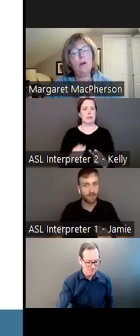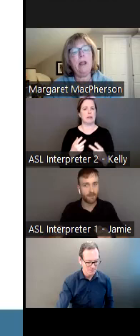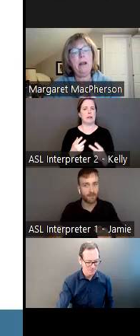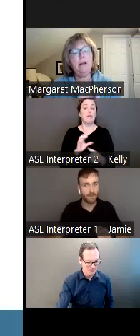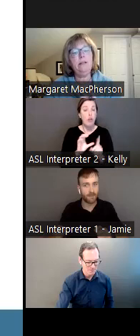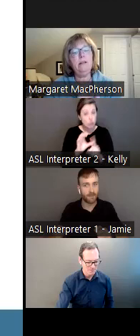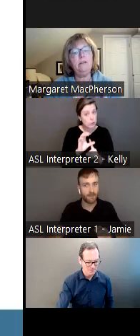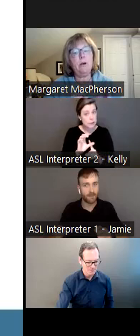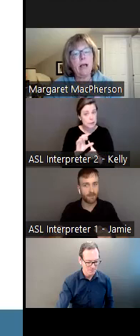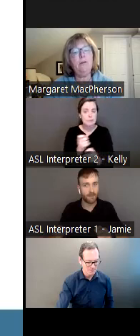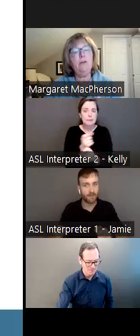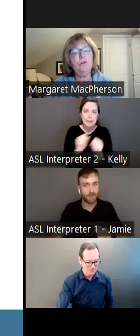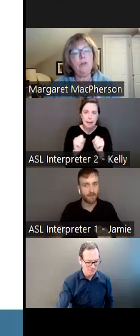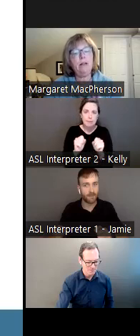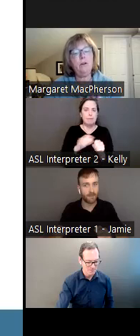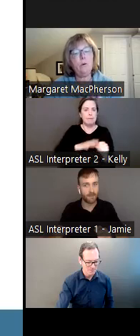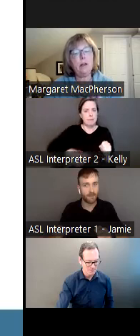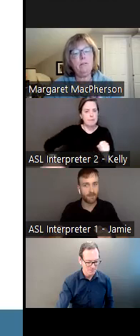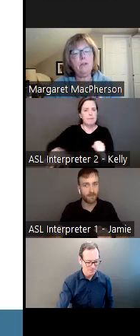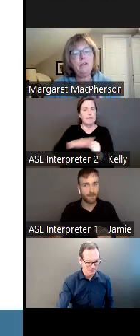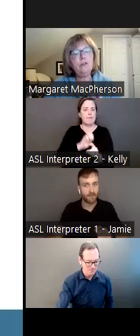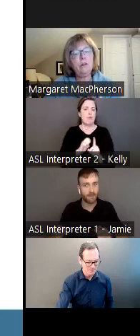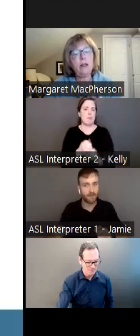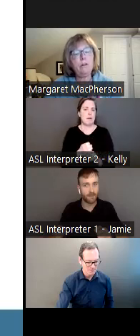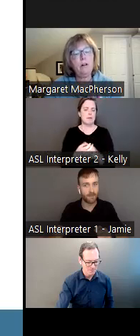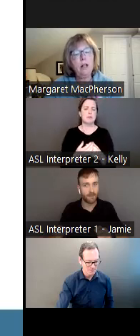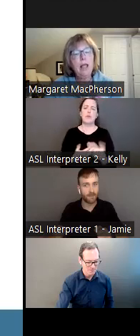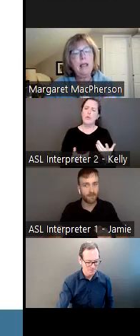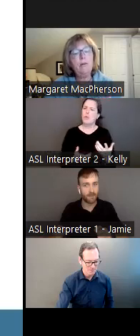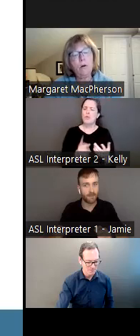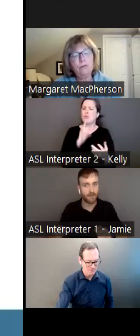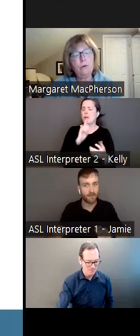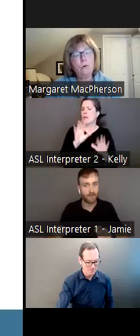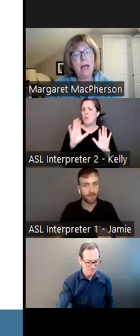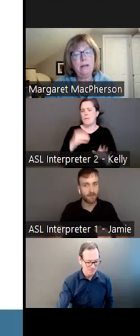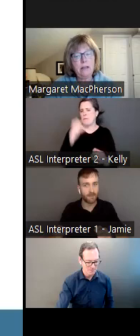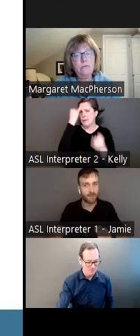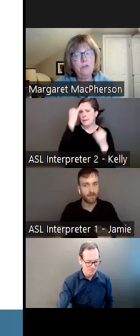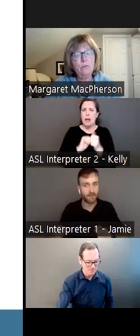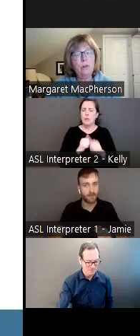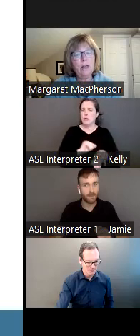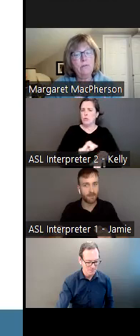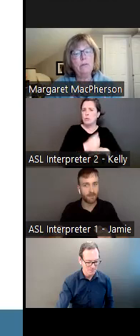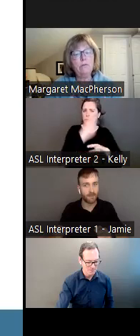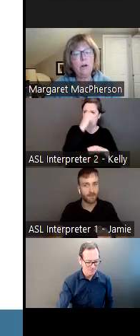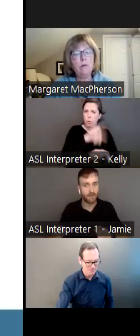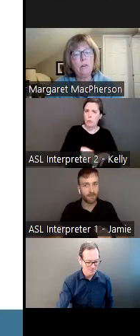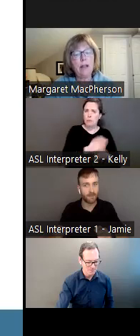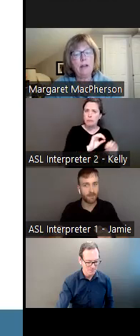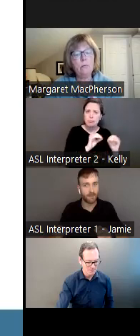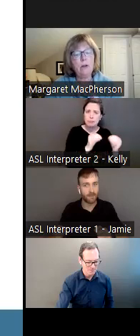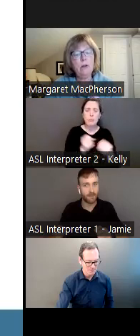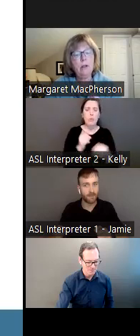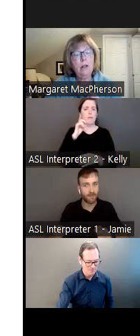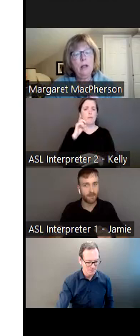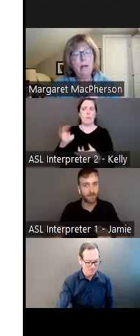there are great ideas about how you can do that at an organizational level and also at an individual level. If you want to go to the